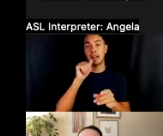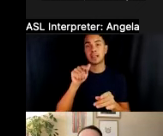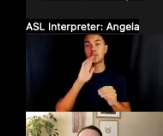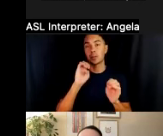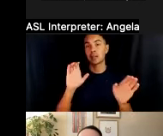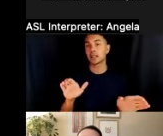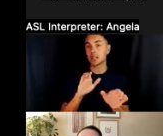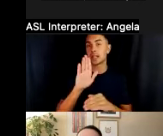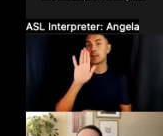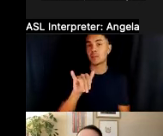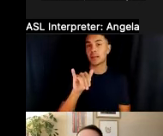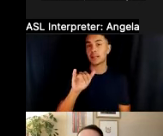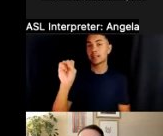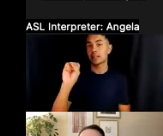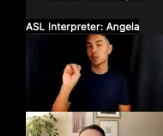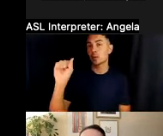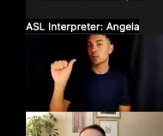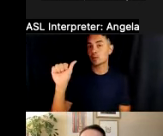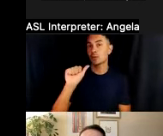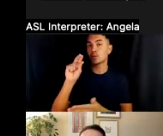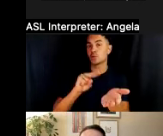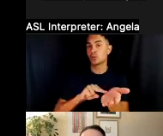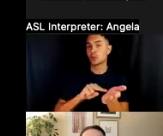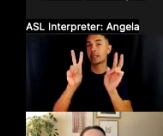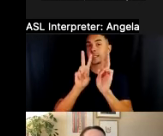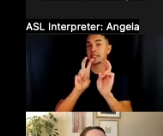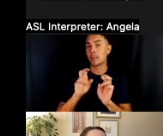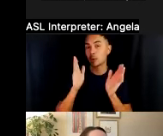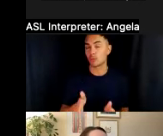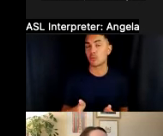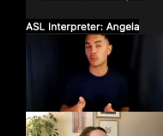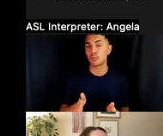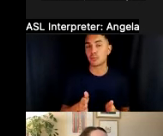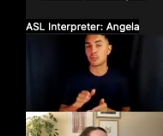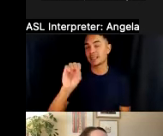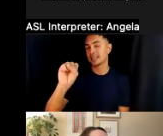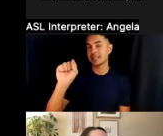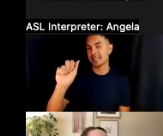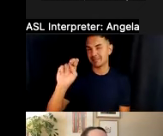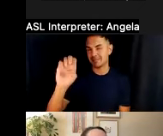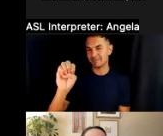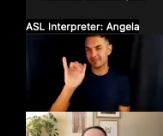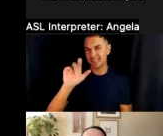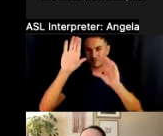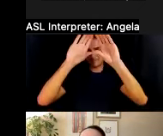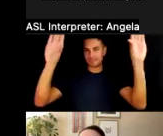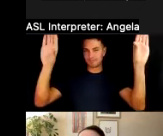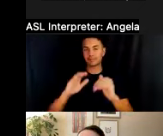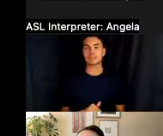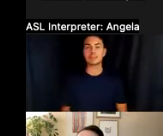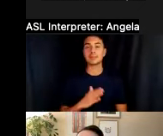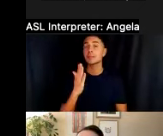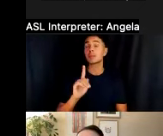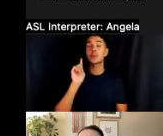conducted by what's called a sexual assault nurse examiner. And you might hear them referred to as a